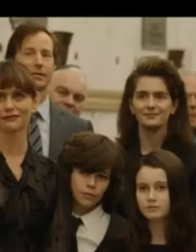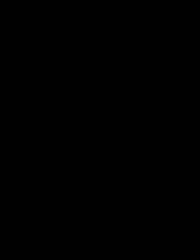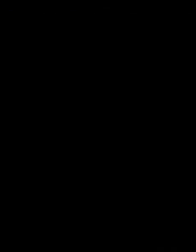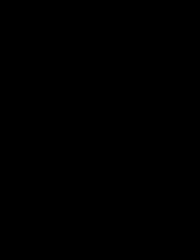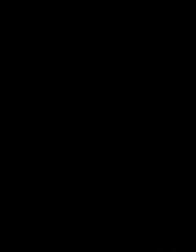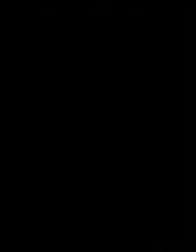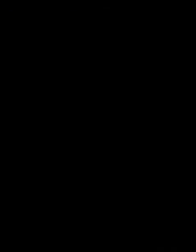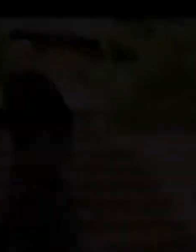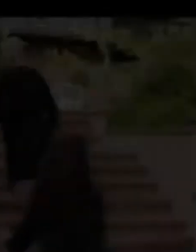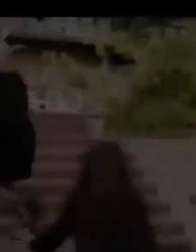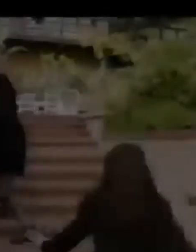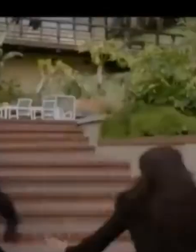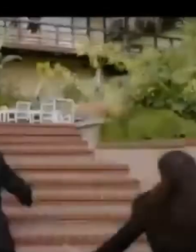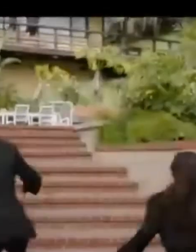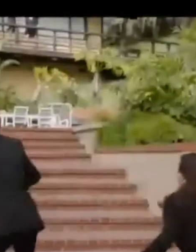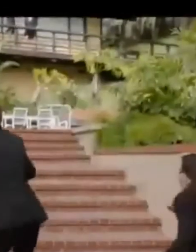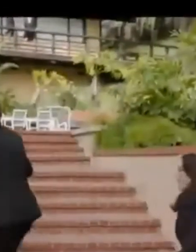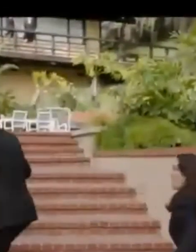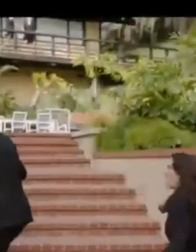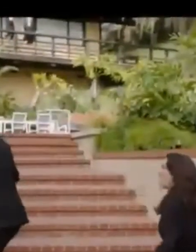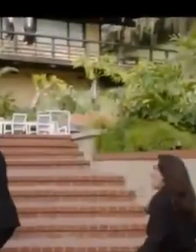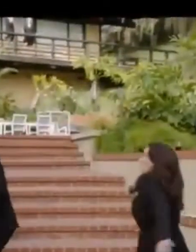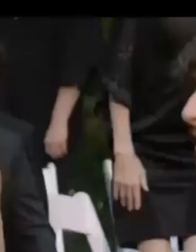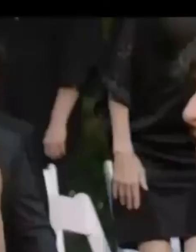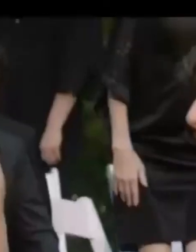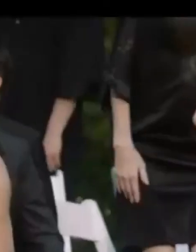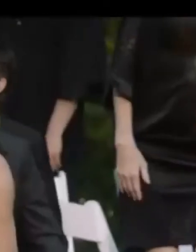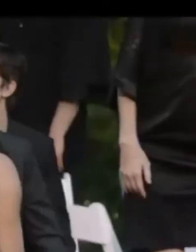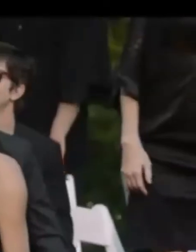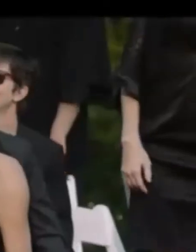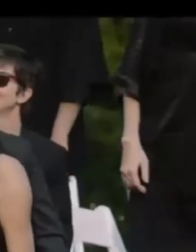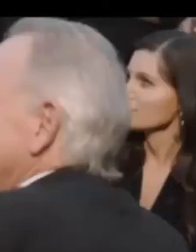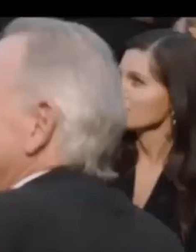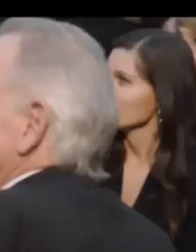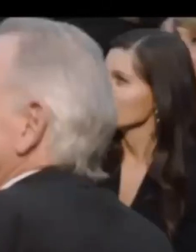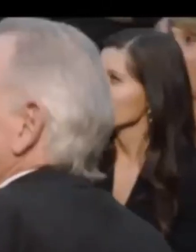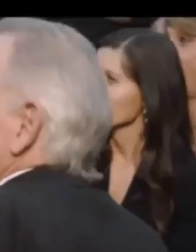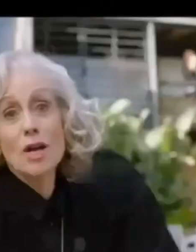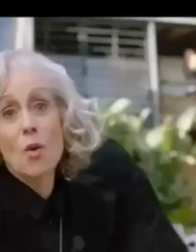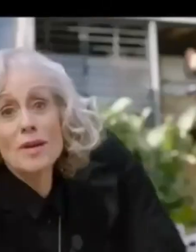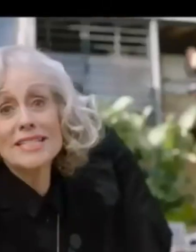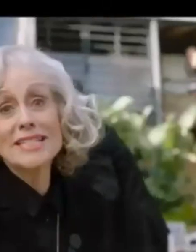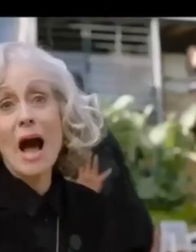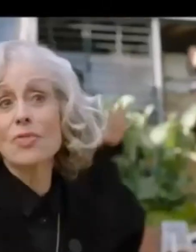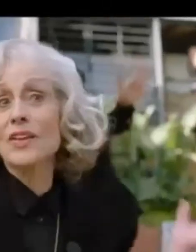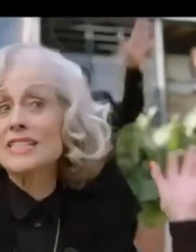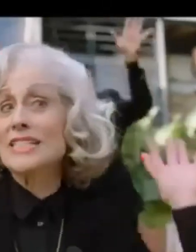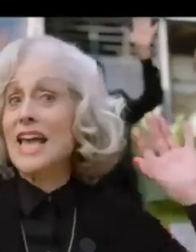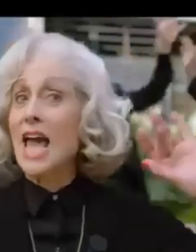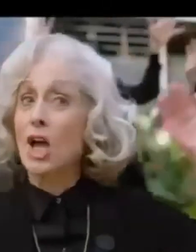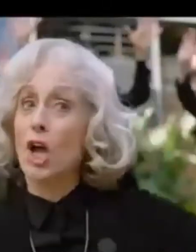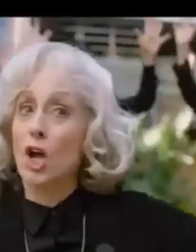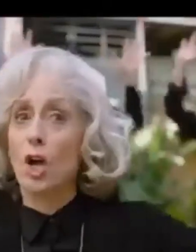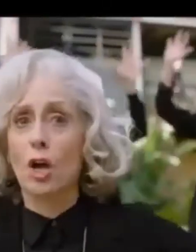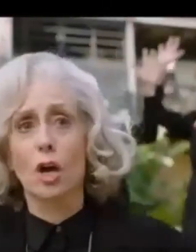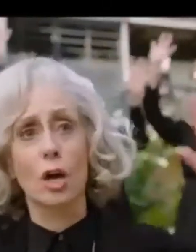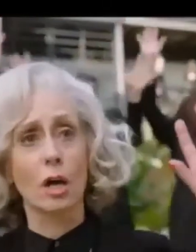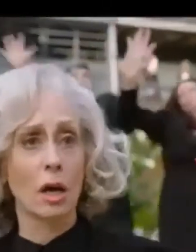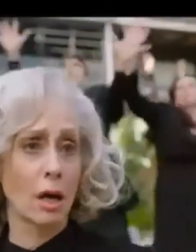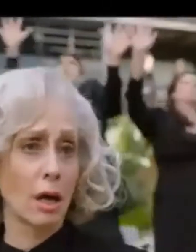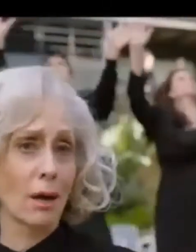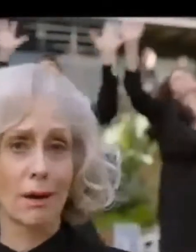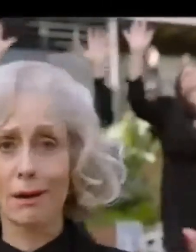the pain, never to forget the shame. So our songs, they always sound the